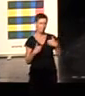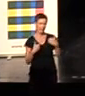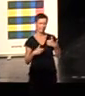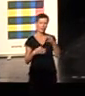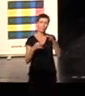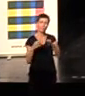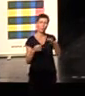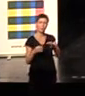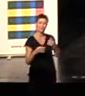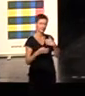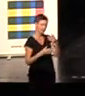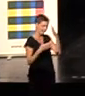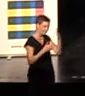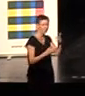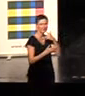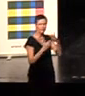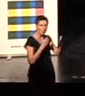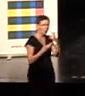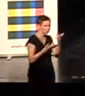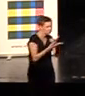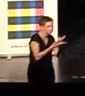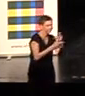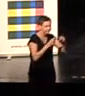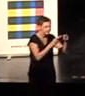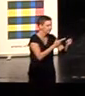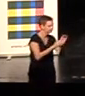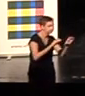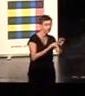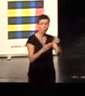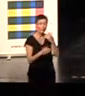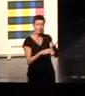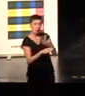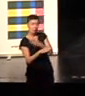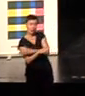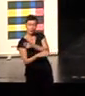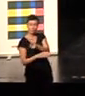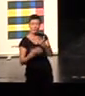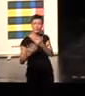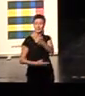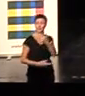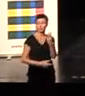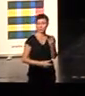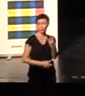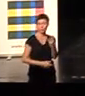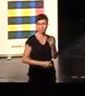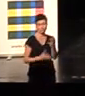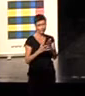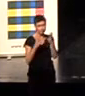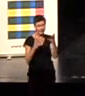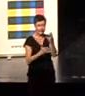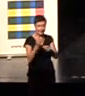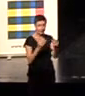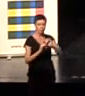favour of molen toerisme en osterrieth ie oh lieverd earlier in 1970 voor de bieb economie